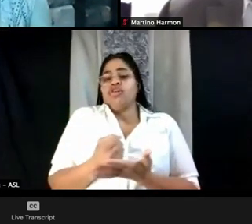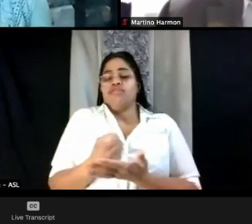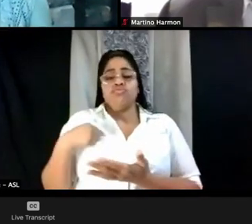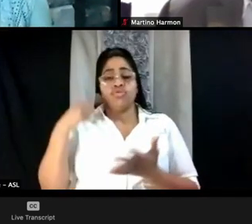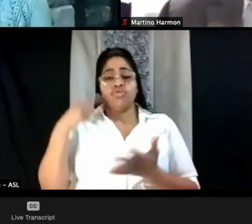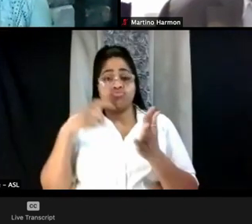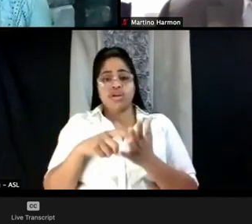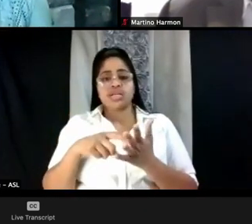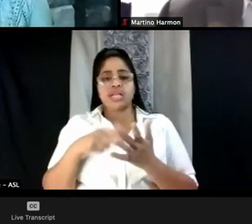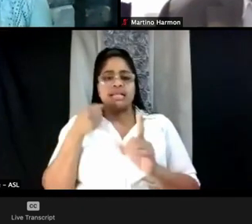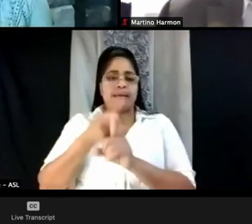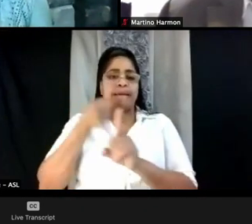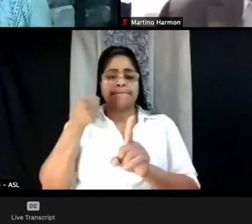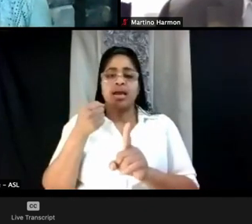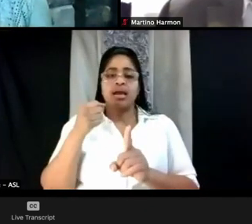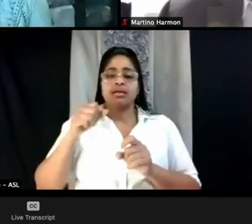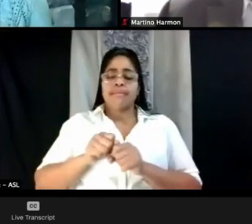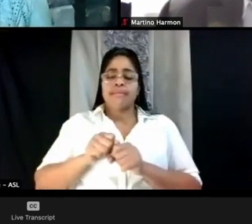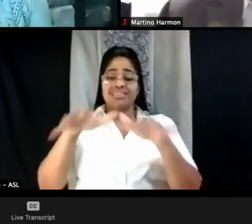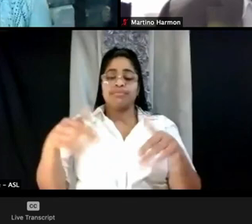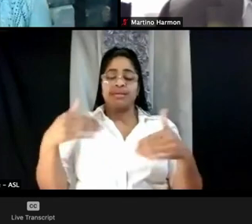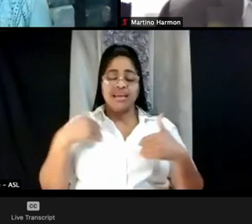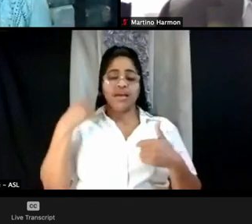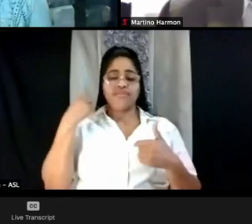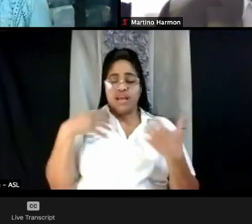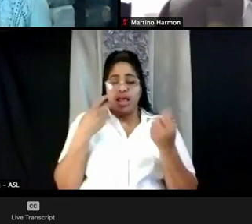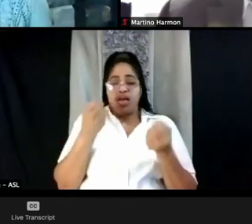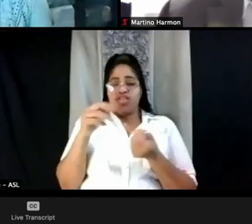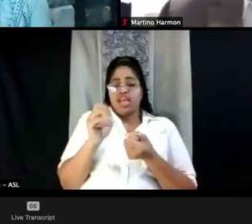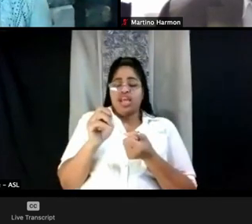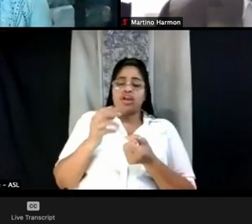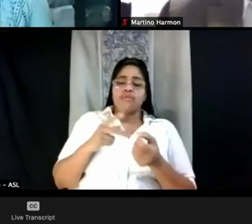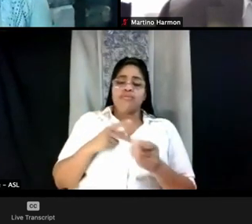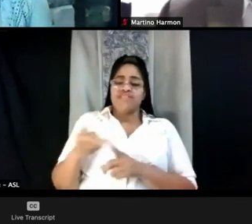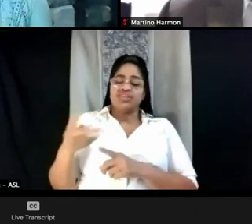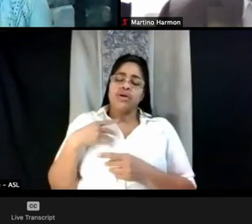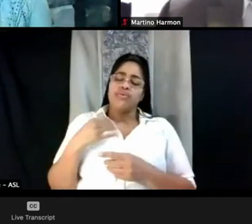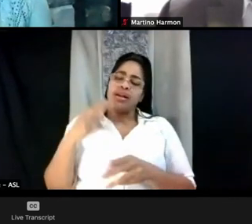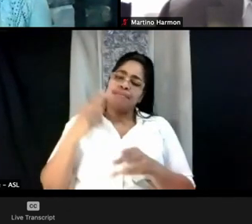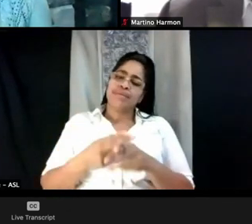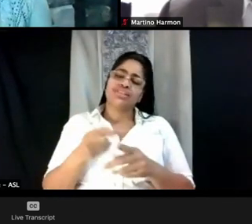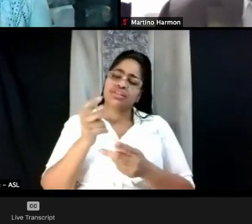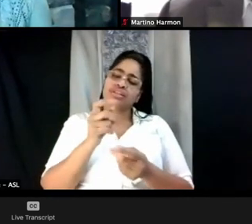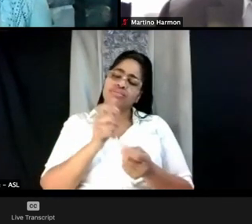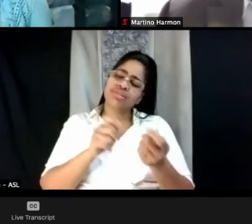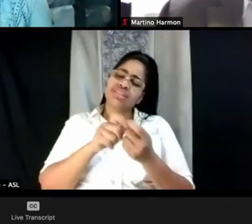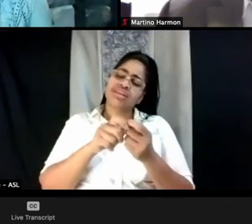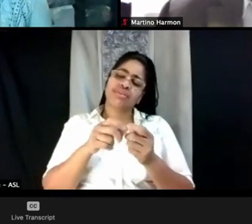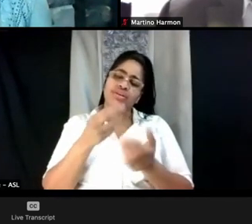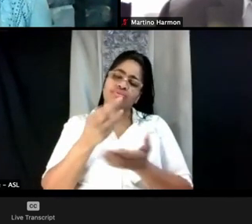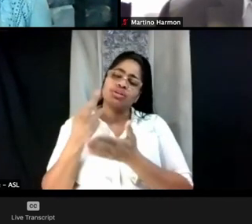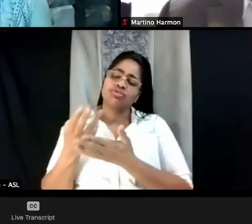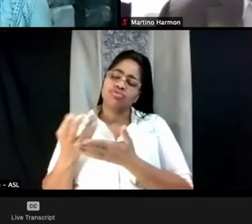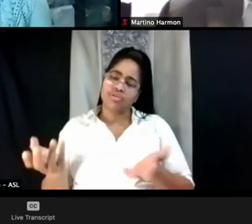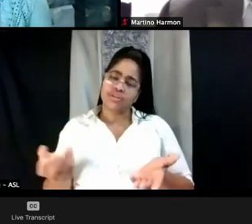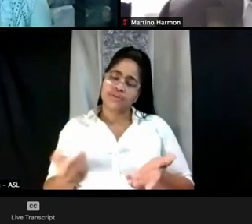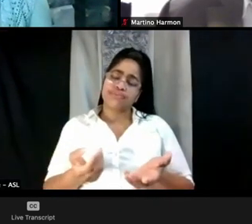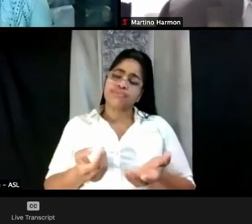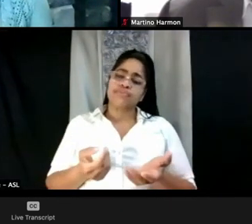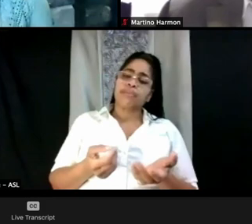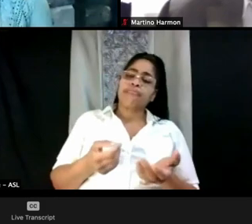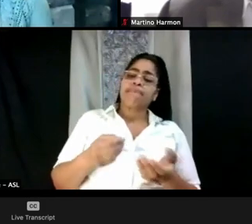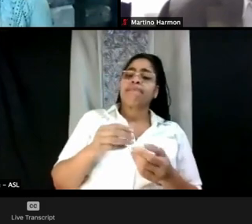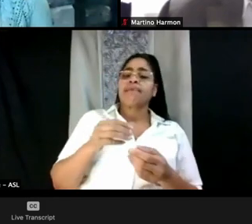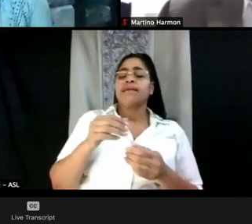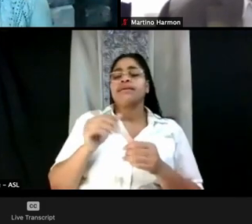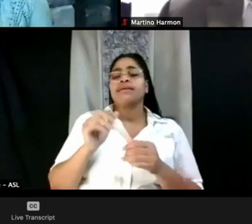the impact that the pandemic has had on healthcare professionals, and I want to mention a specific resource from Michigan Medicine. The Office of Counseling and